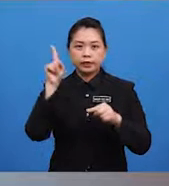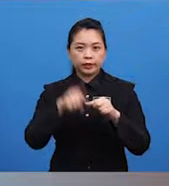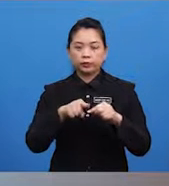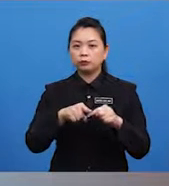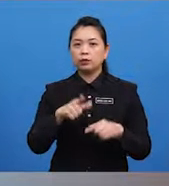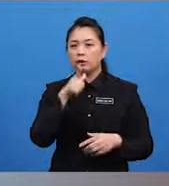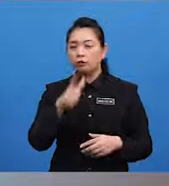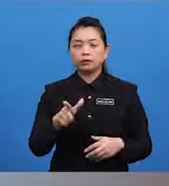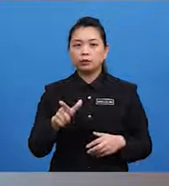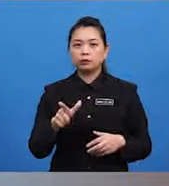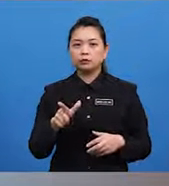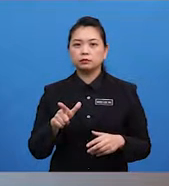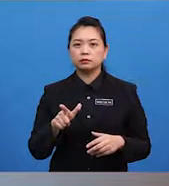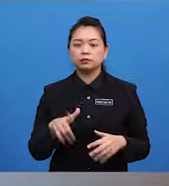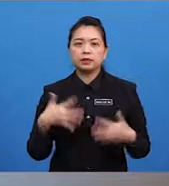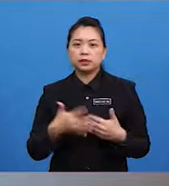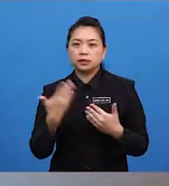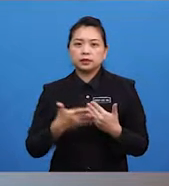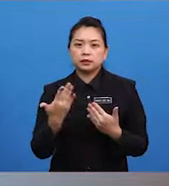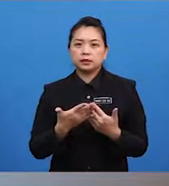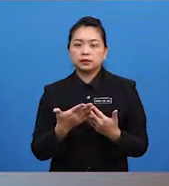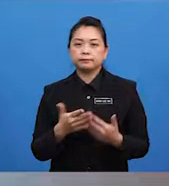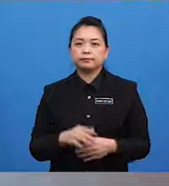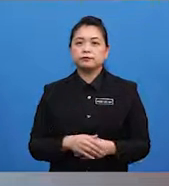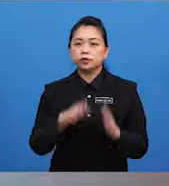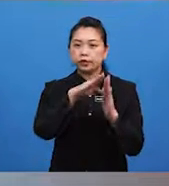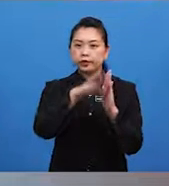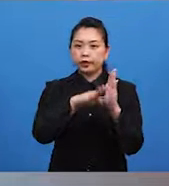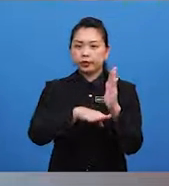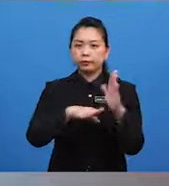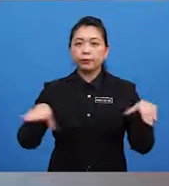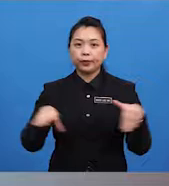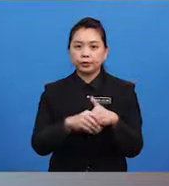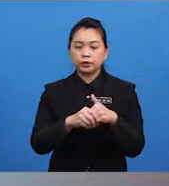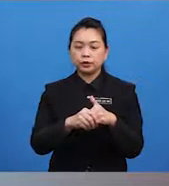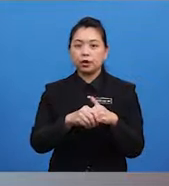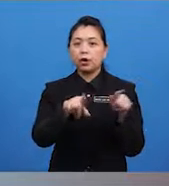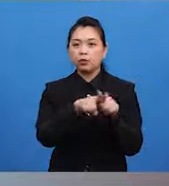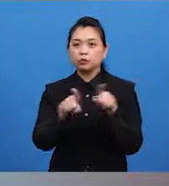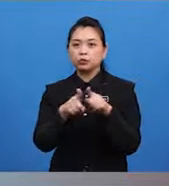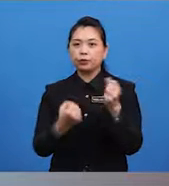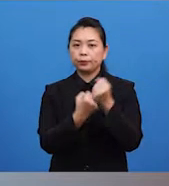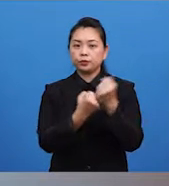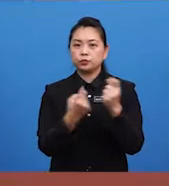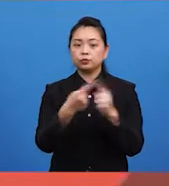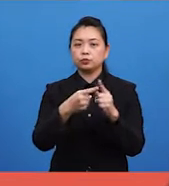taken for granted. The decline of marriage is also contributing to the collapse in the birth rate.